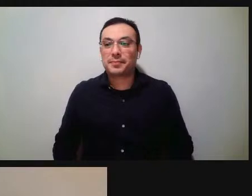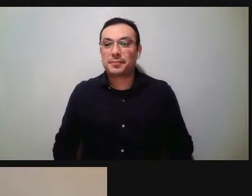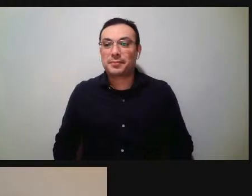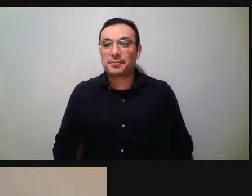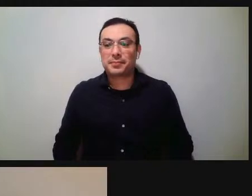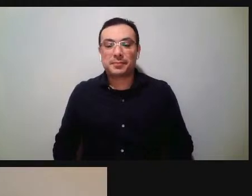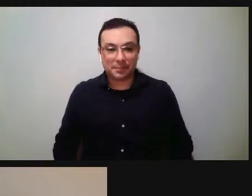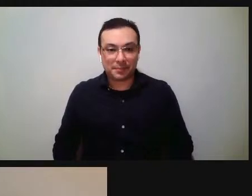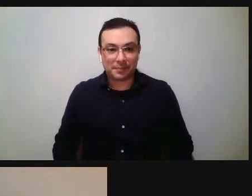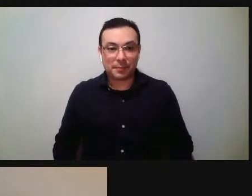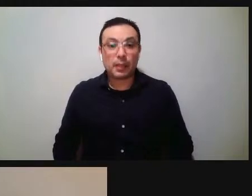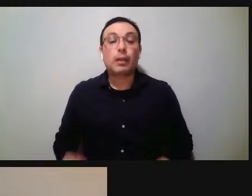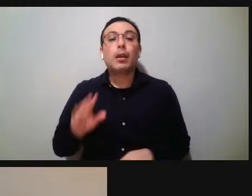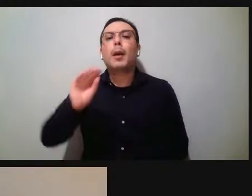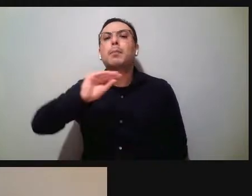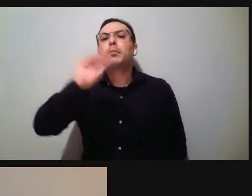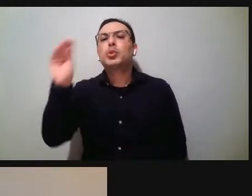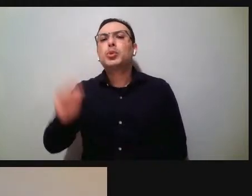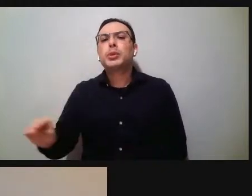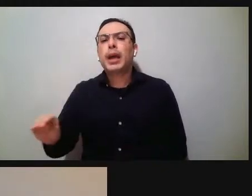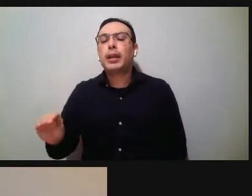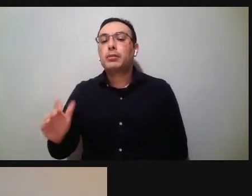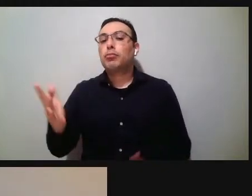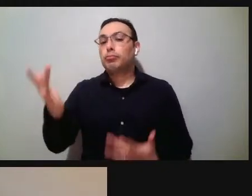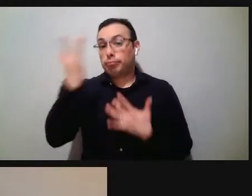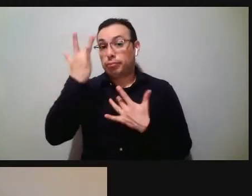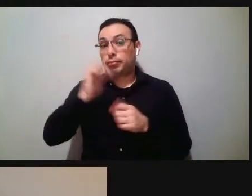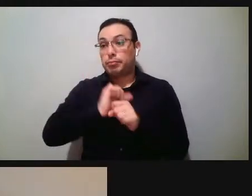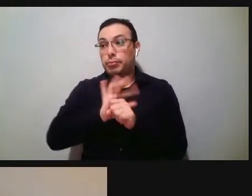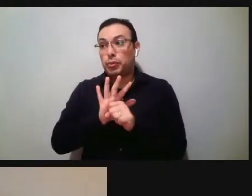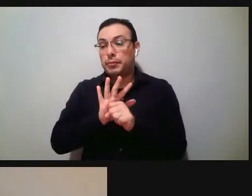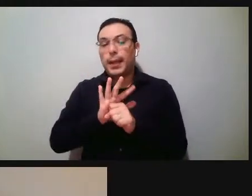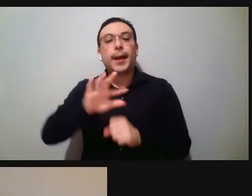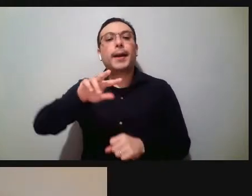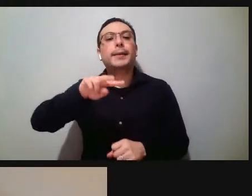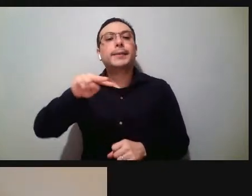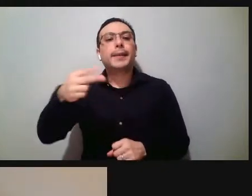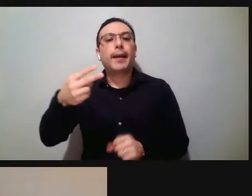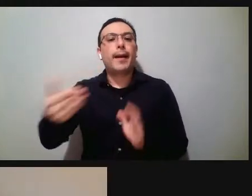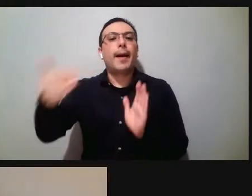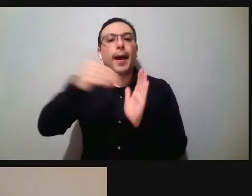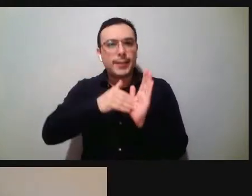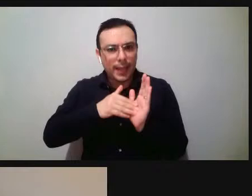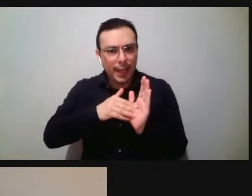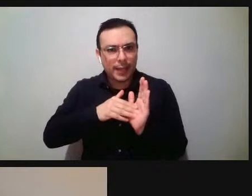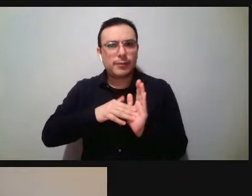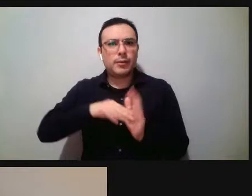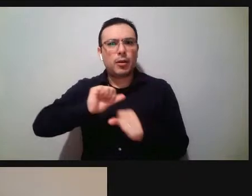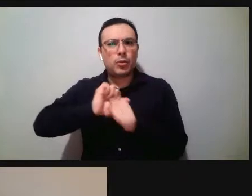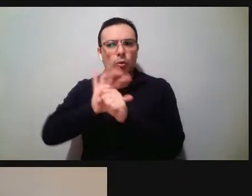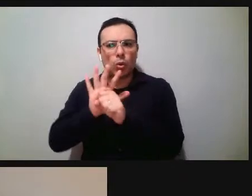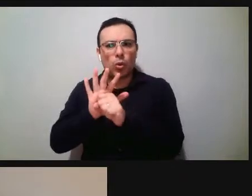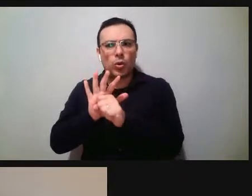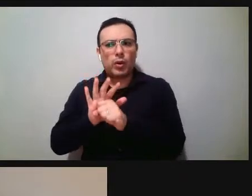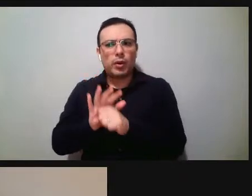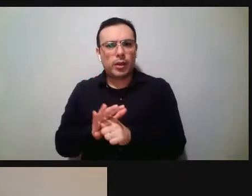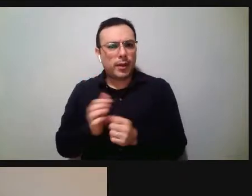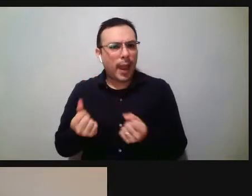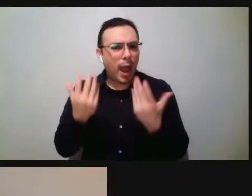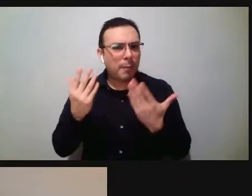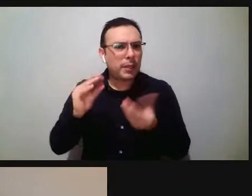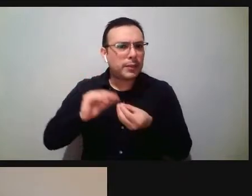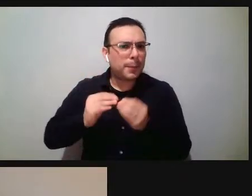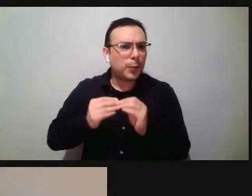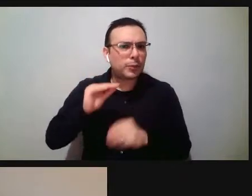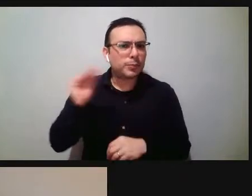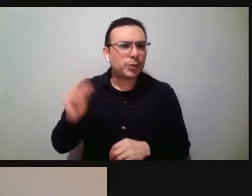have been reinfected? So that changes frequently. We don't have good numbers